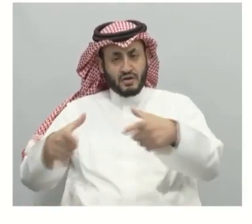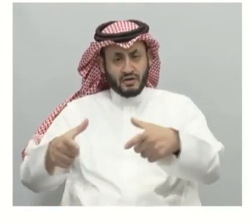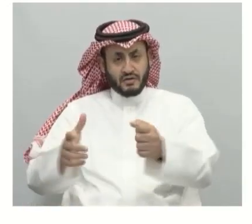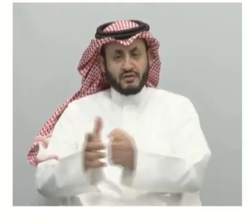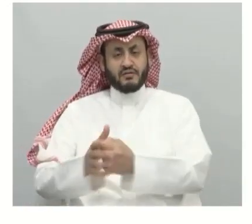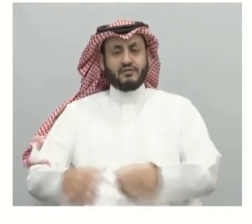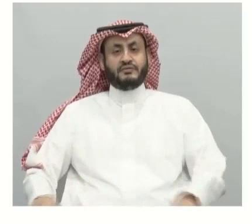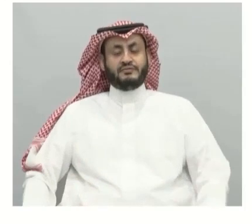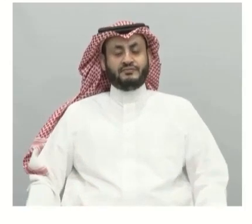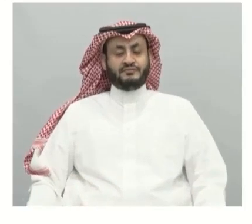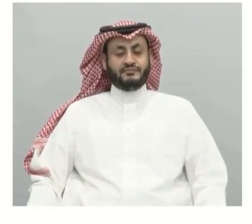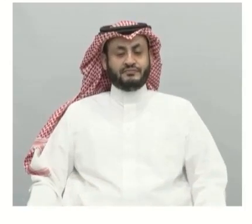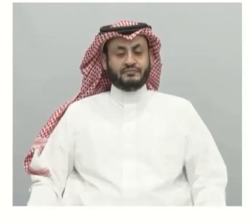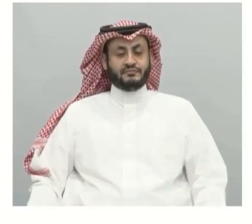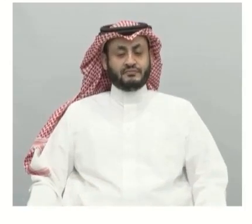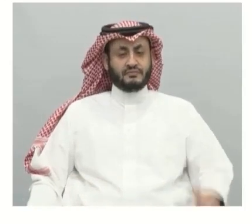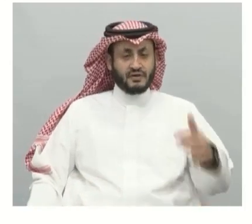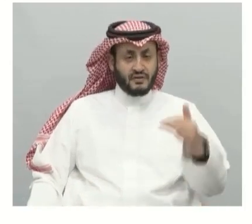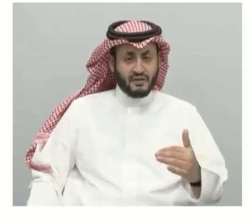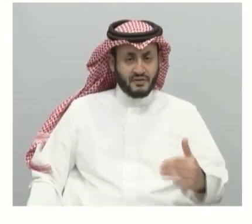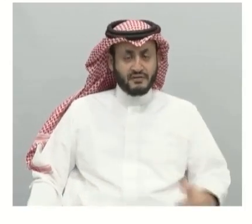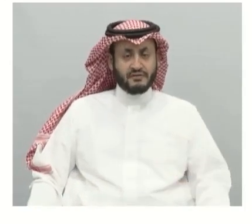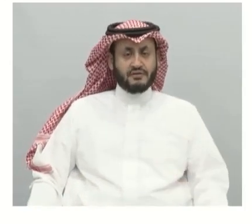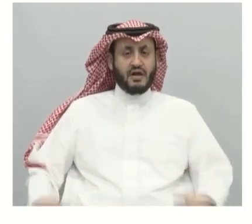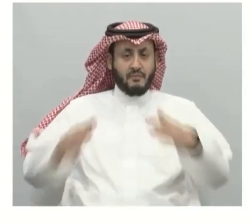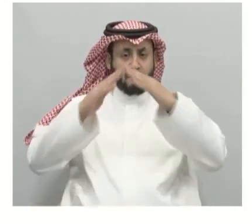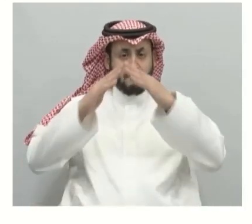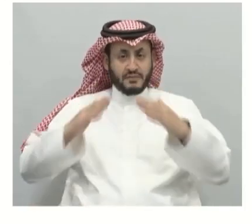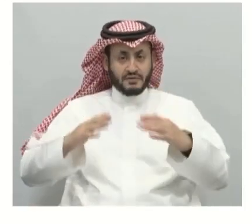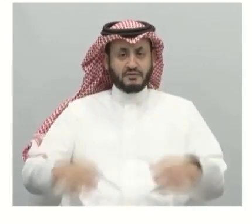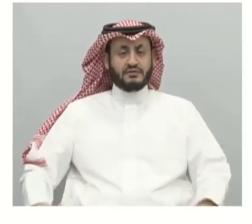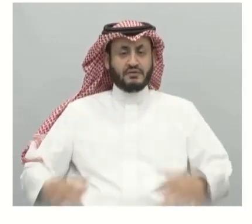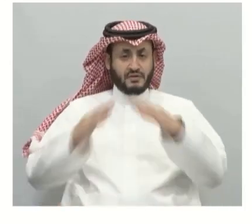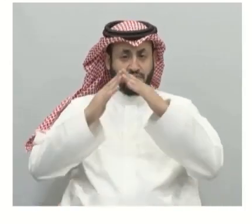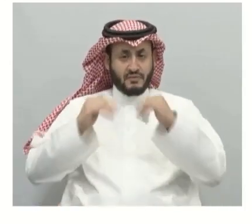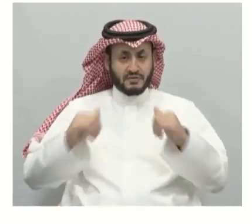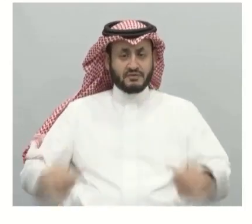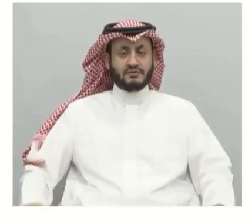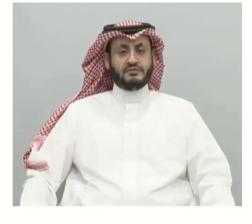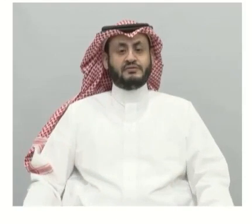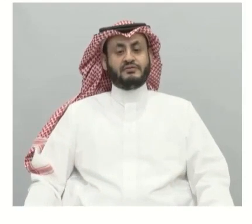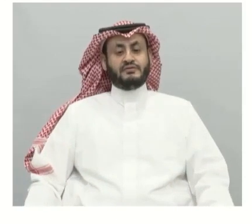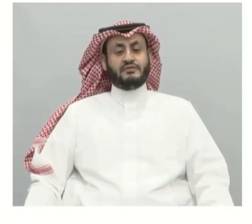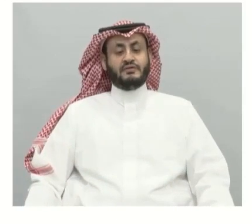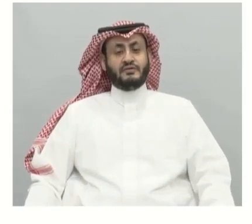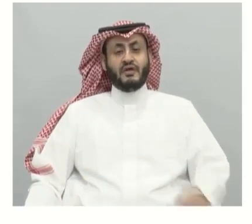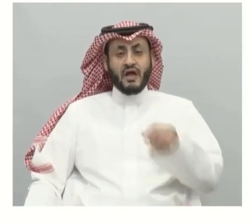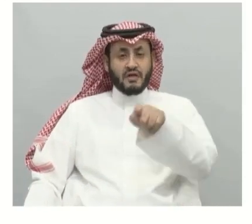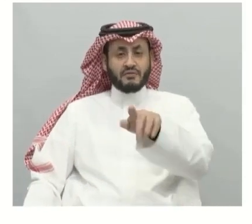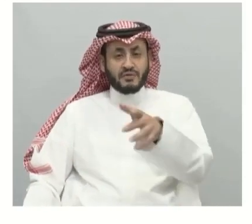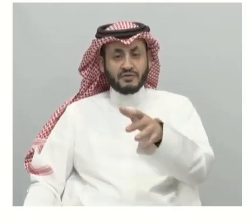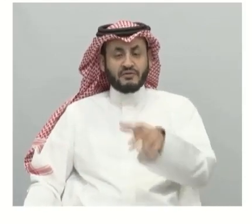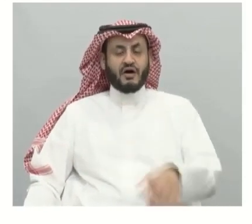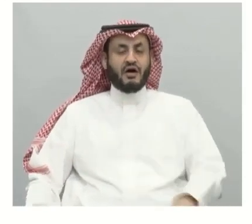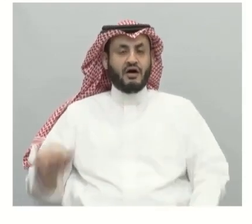Ottawa. The name of the country is Egypt. It's an Arab country. If you meet a person coming